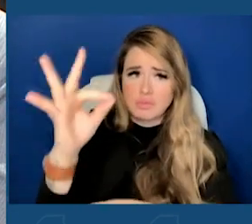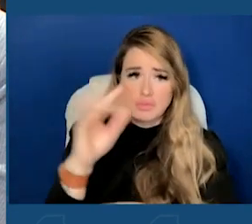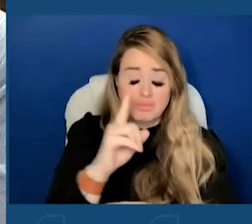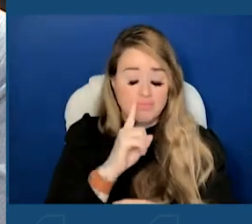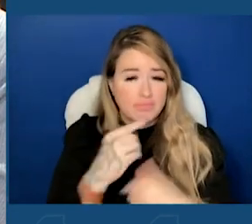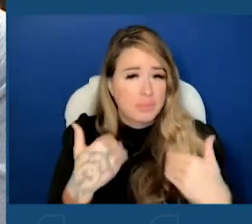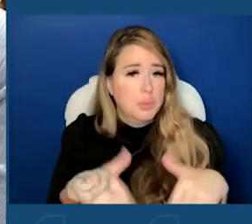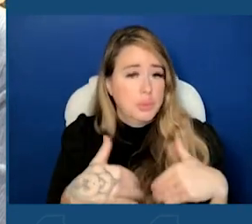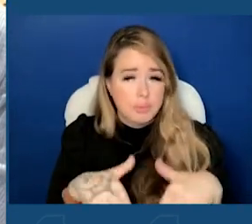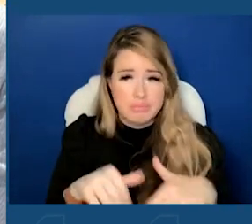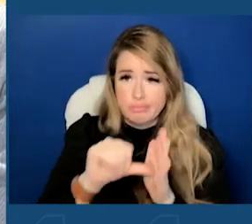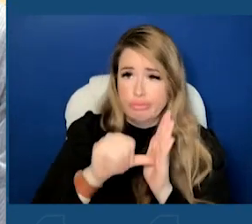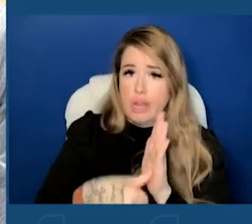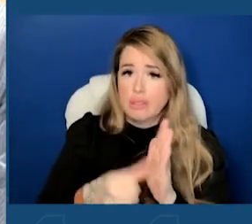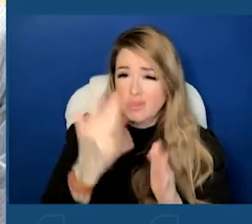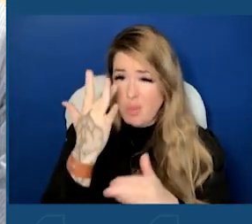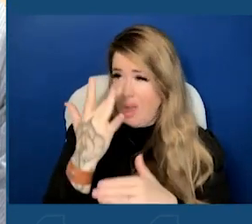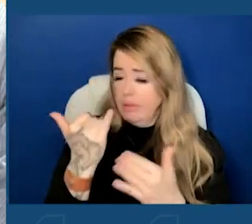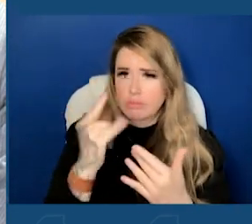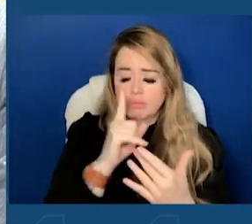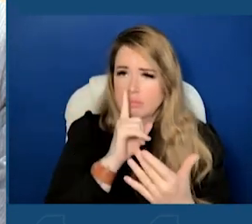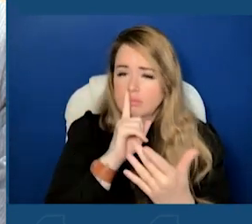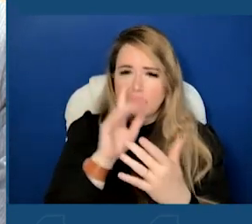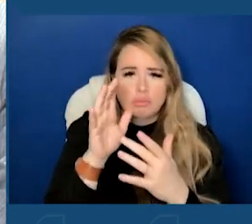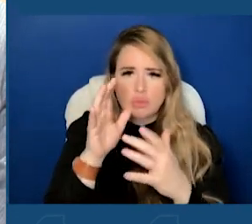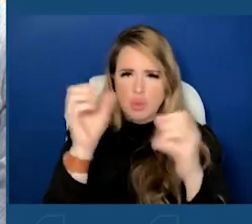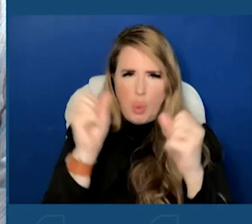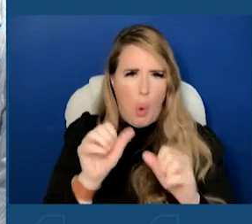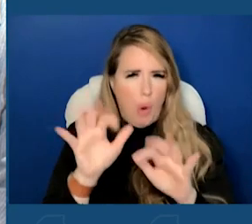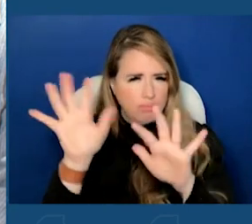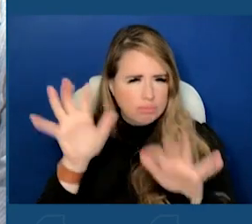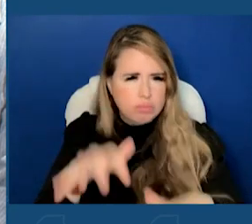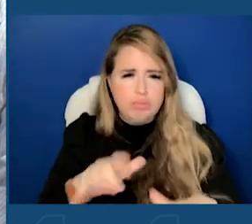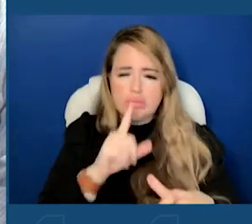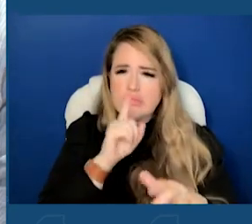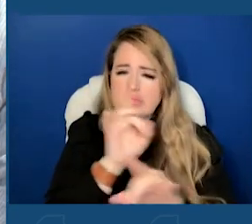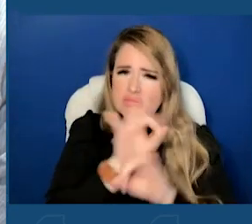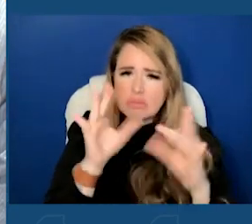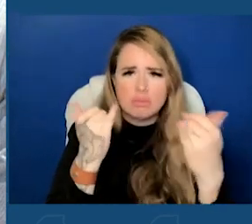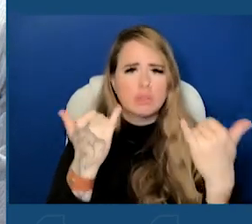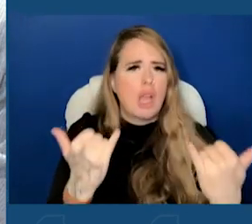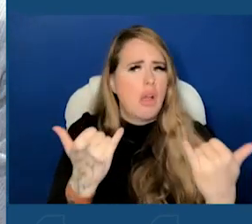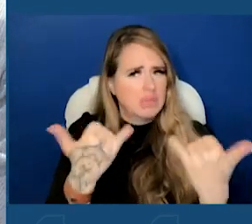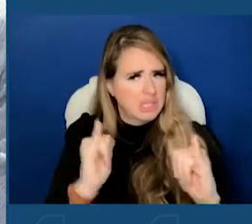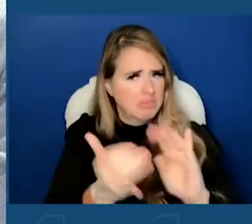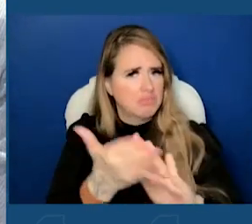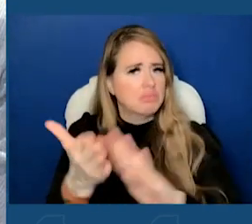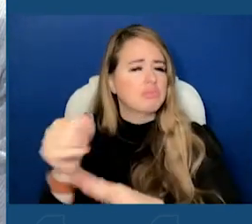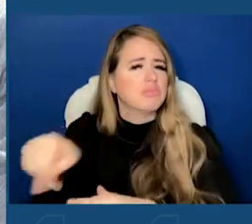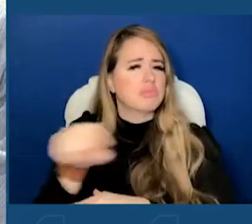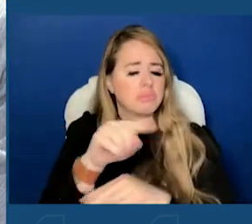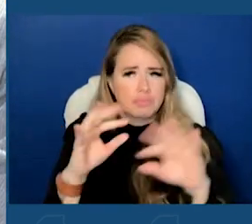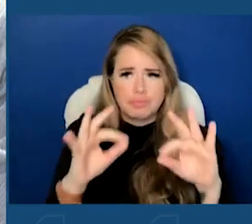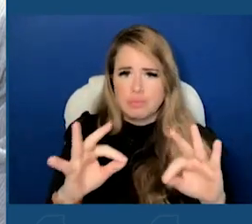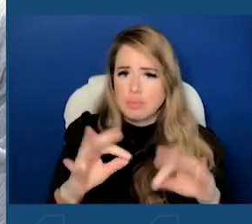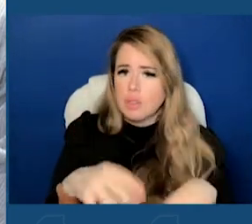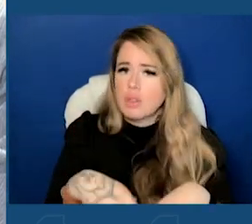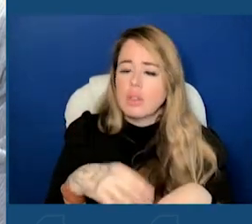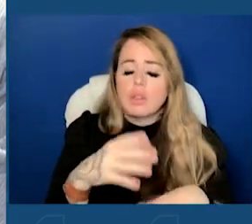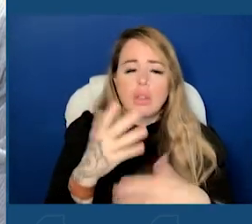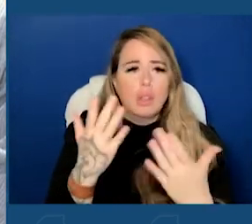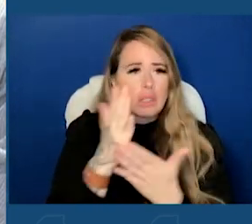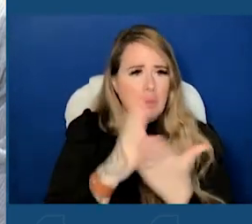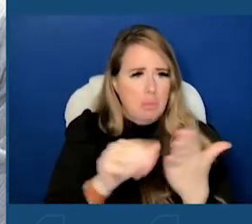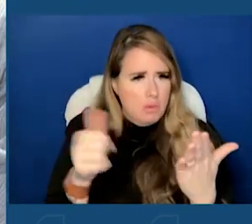short time ago. The bone-chilling cold, it continues to be a problem. It compromises the safety of all